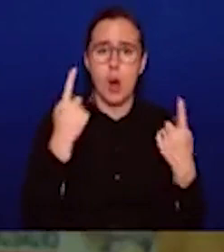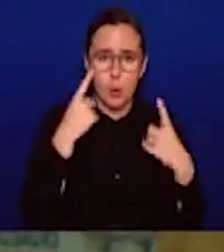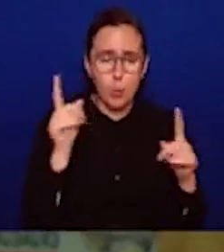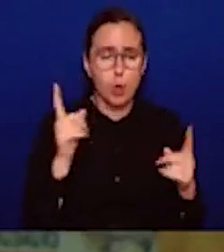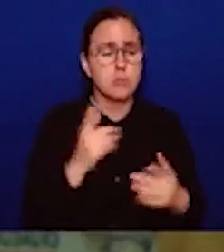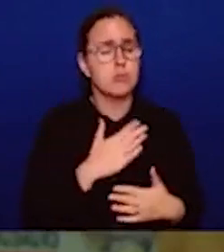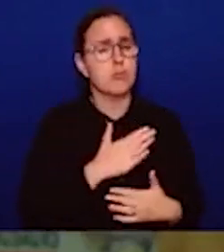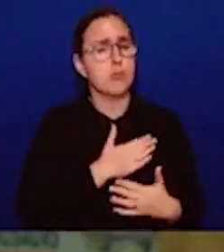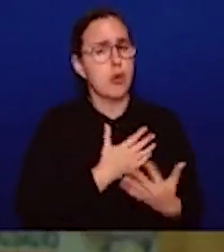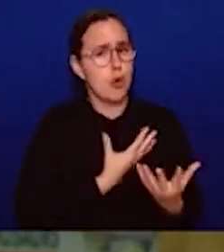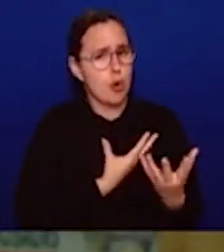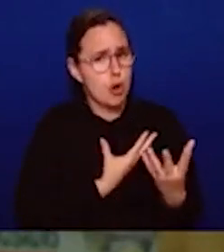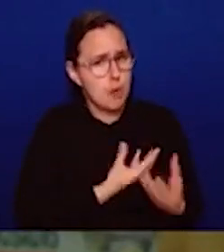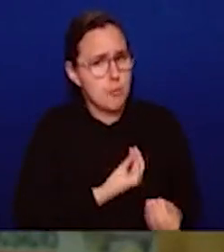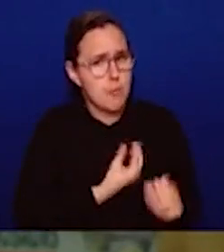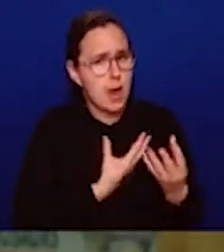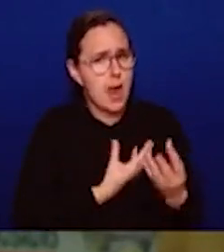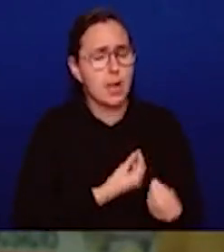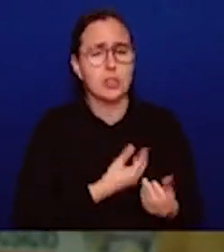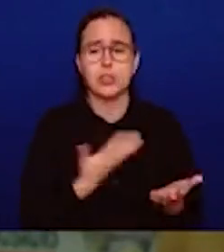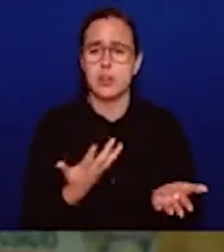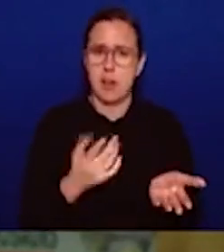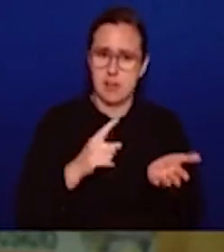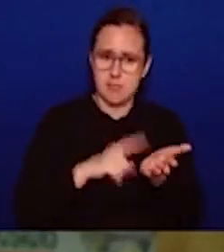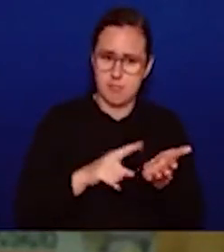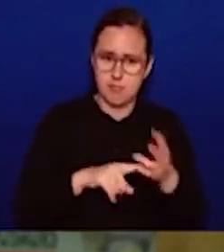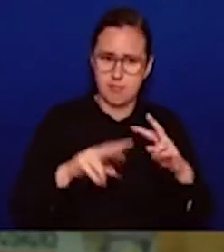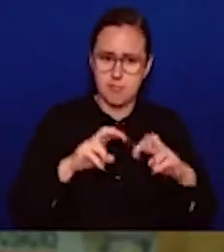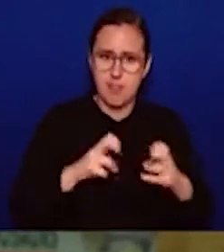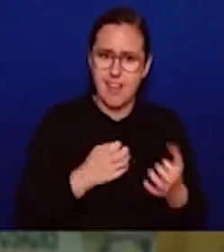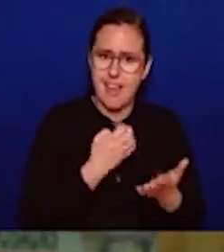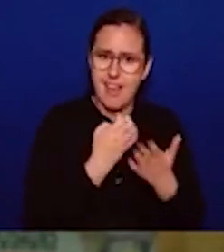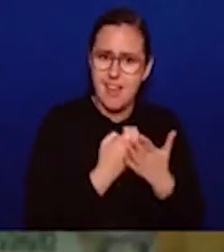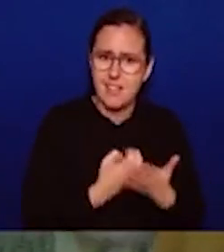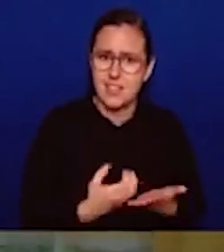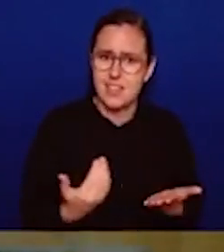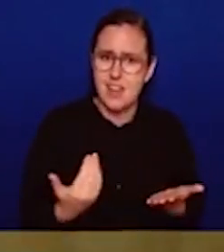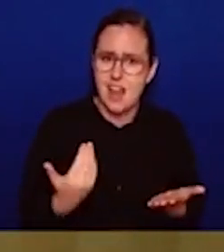issue. But I'm happy to turn to Premier for a few words on this.